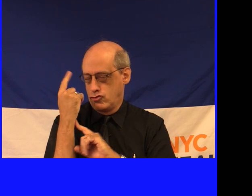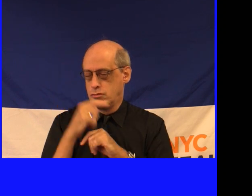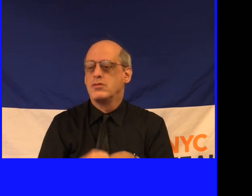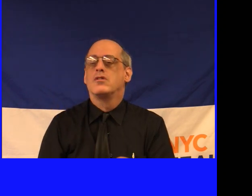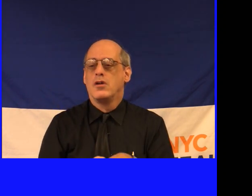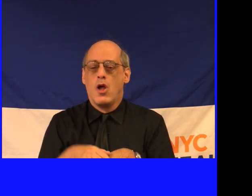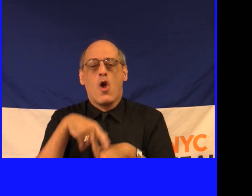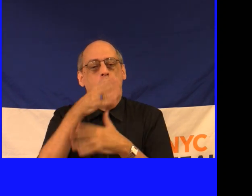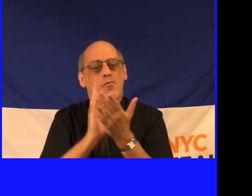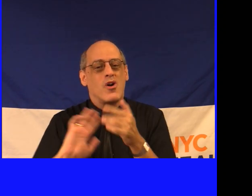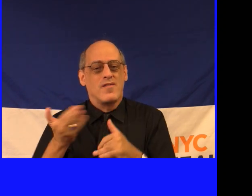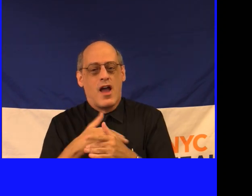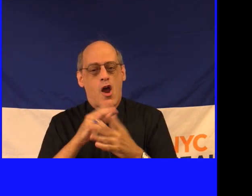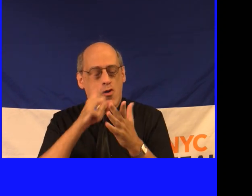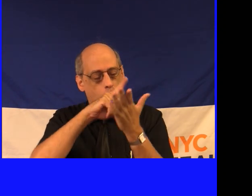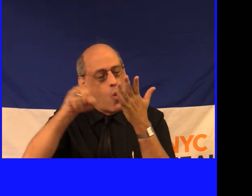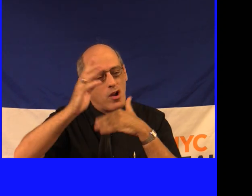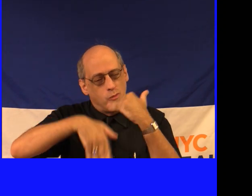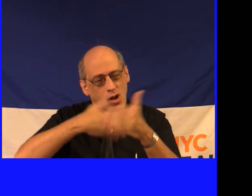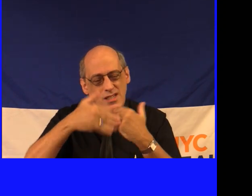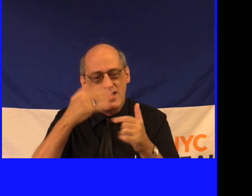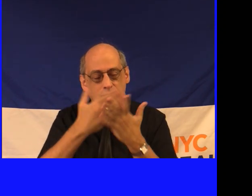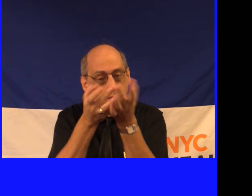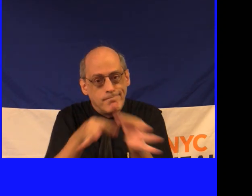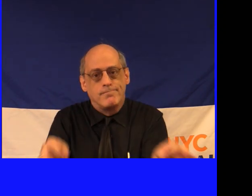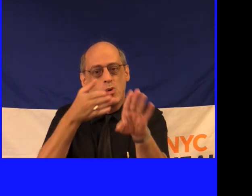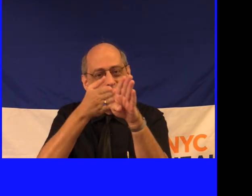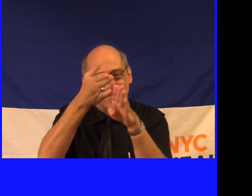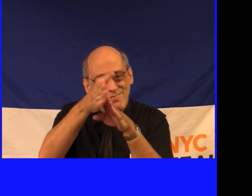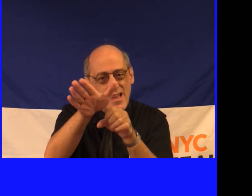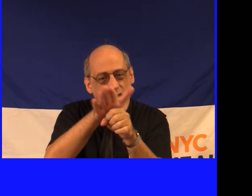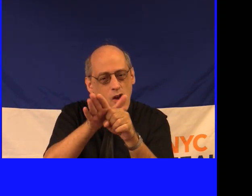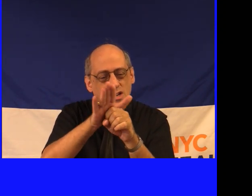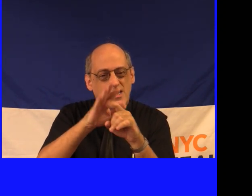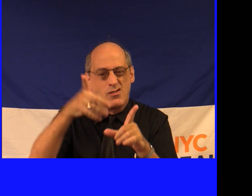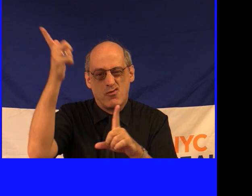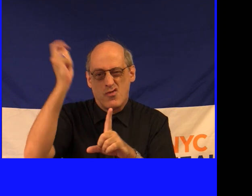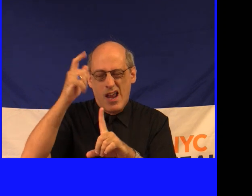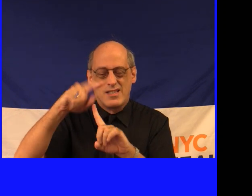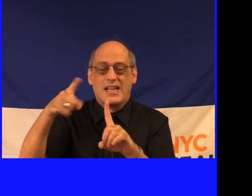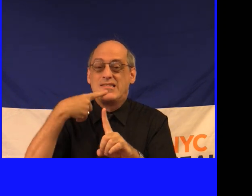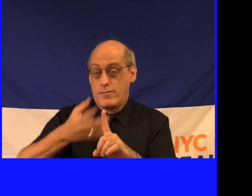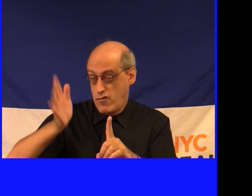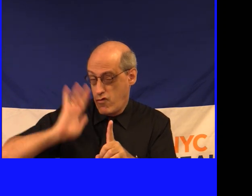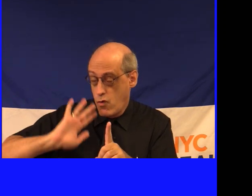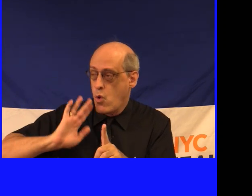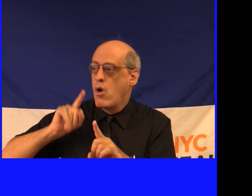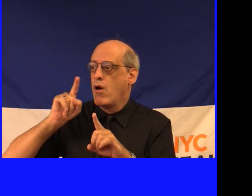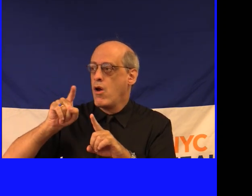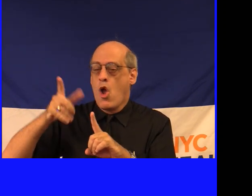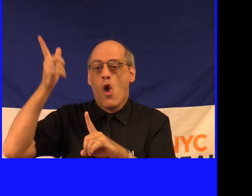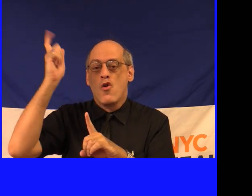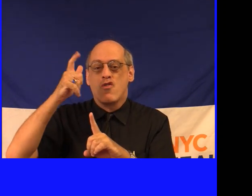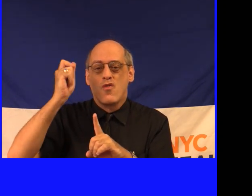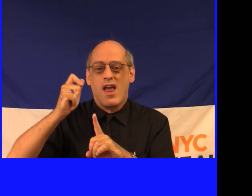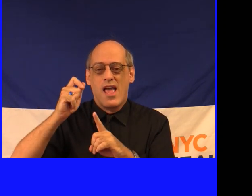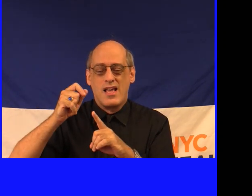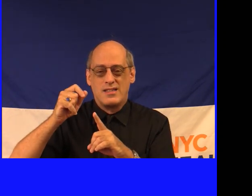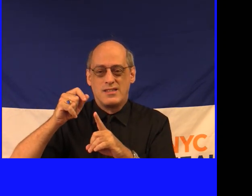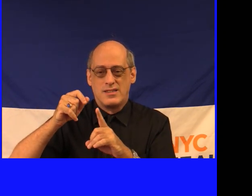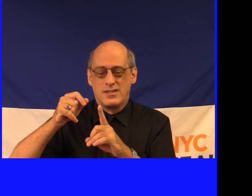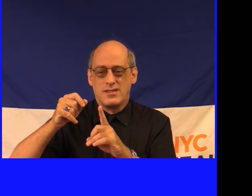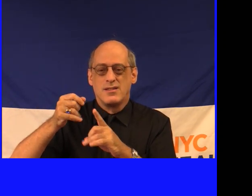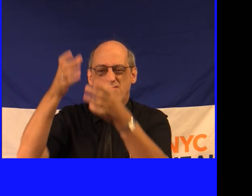of our audit process, one of those significant areas is the areas of grants. And as I mentioned earlier, the grants population this year is divided into